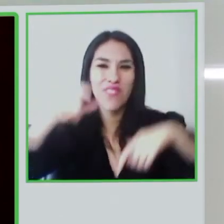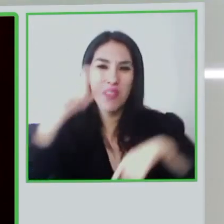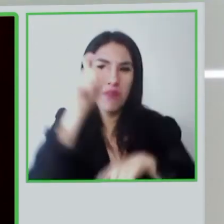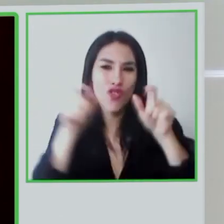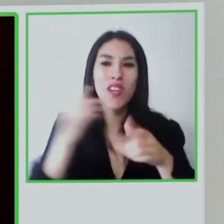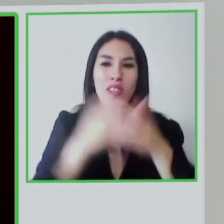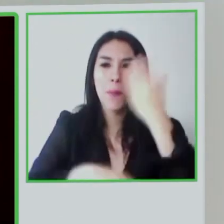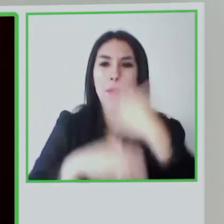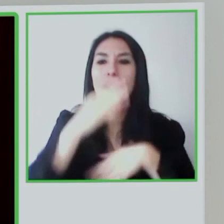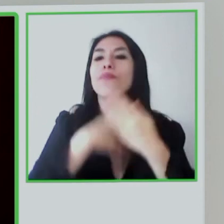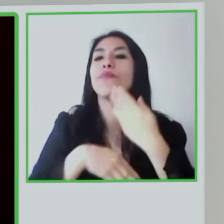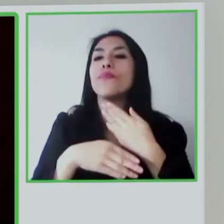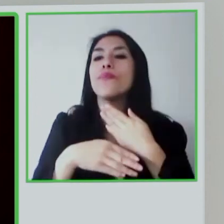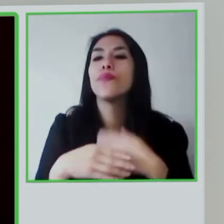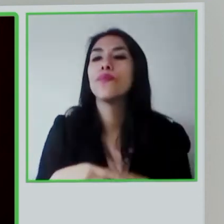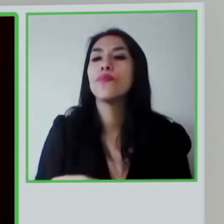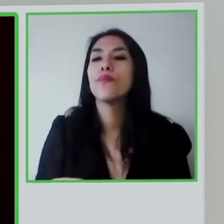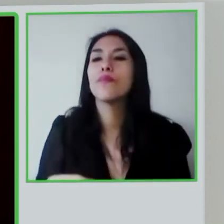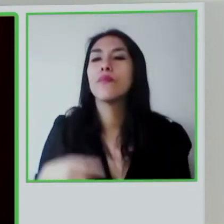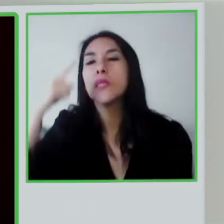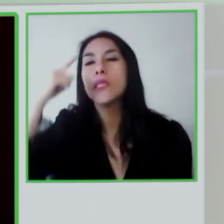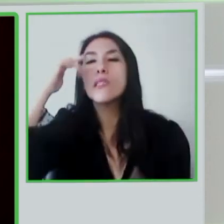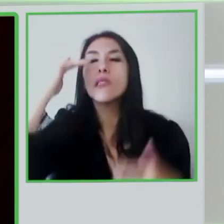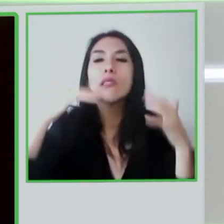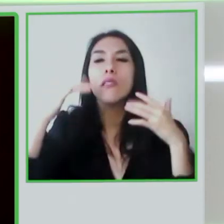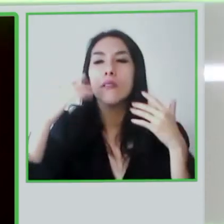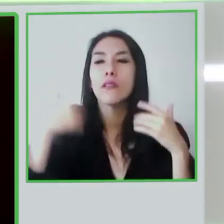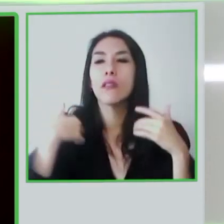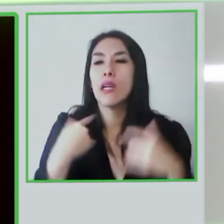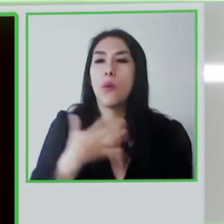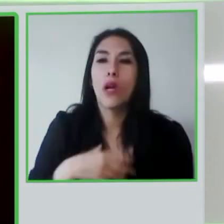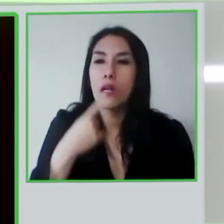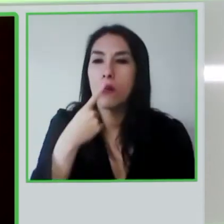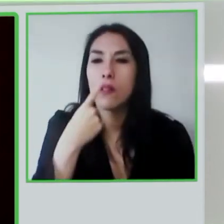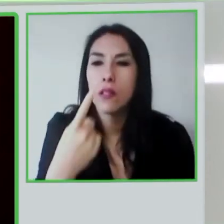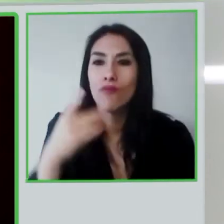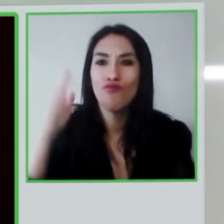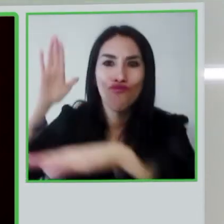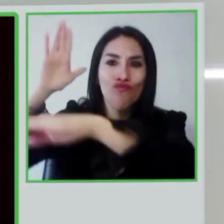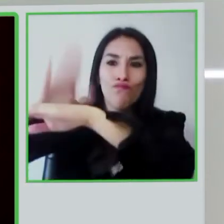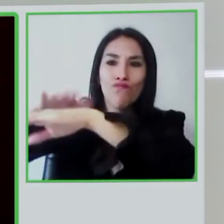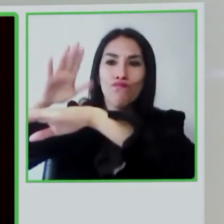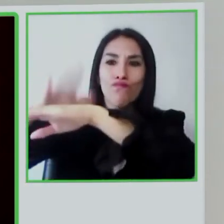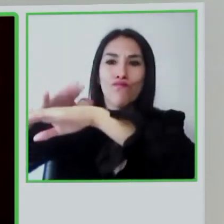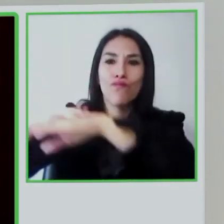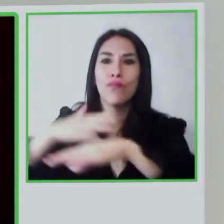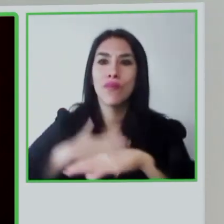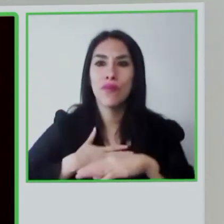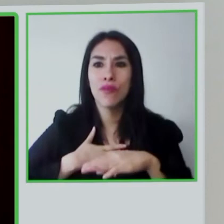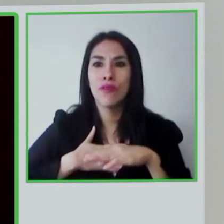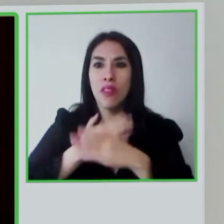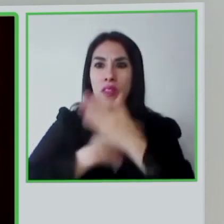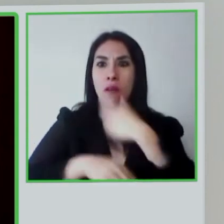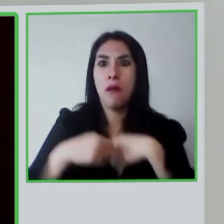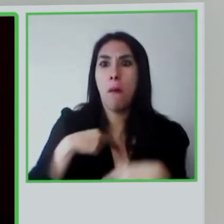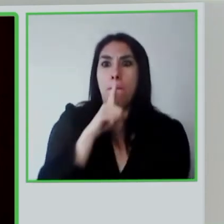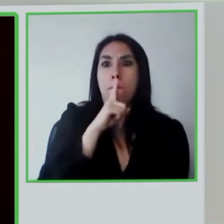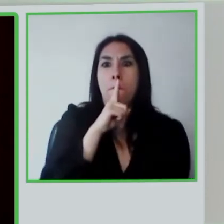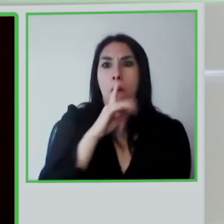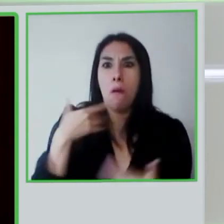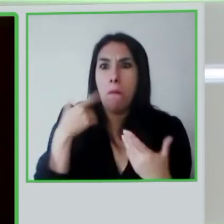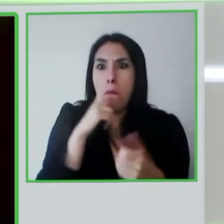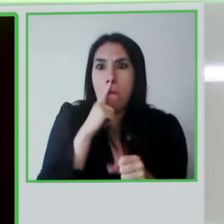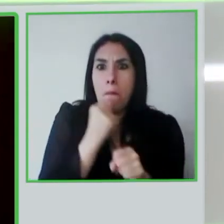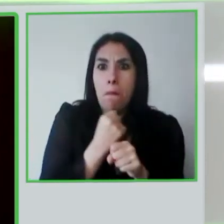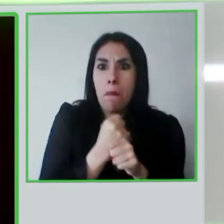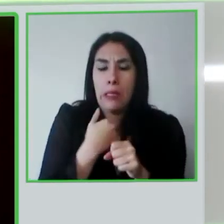as people with disability, especially before their employers, because of the adjustments that need